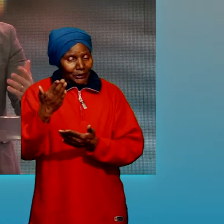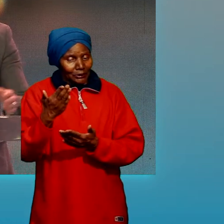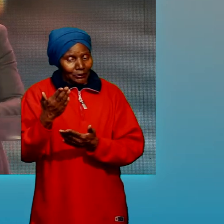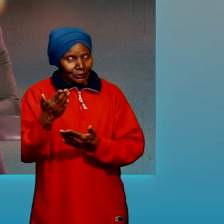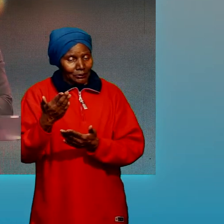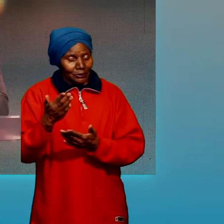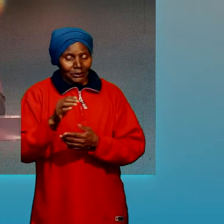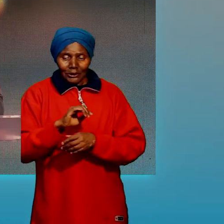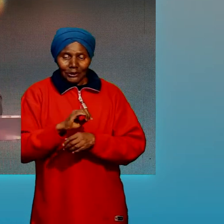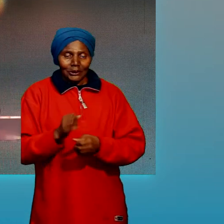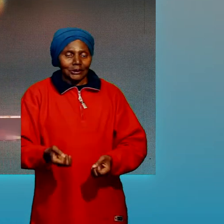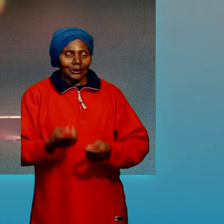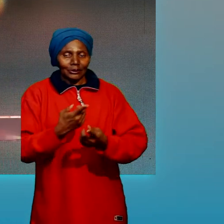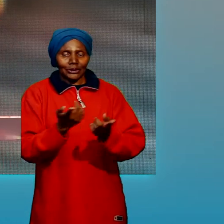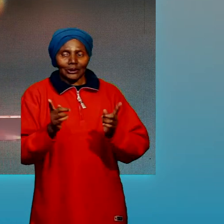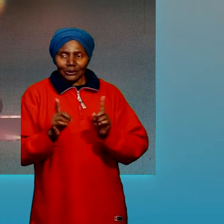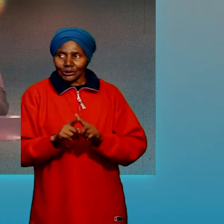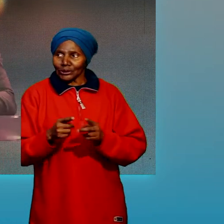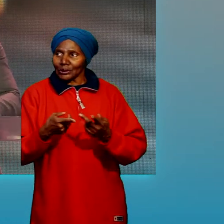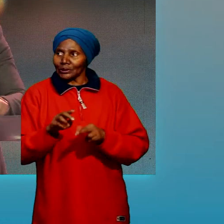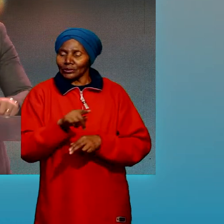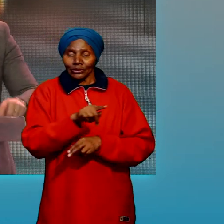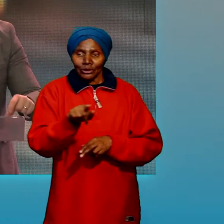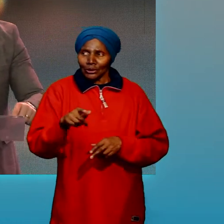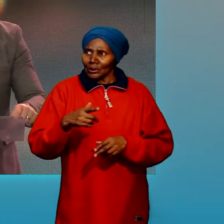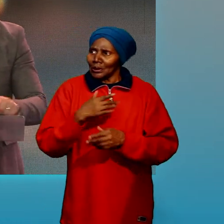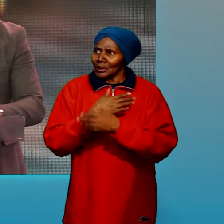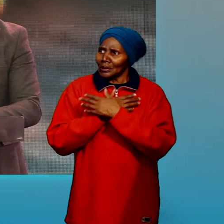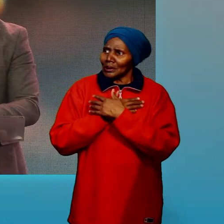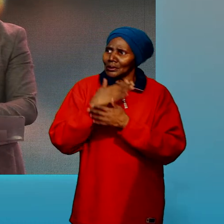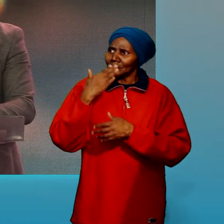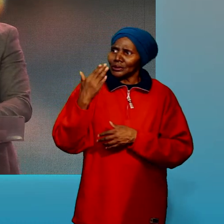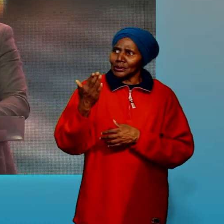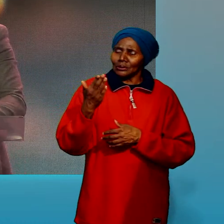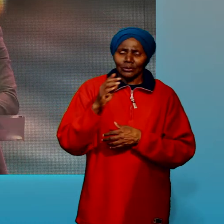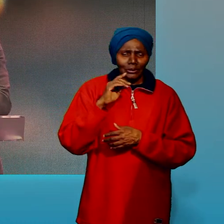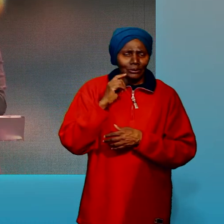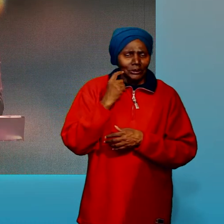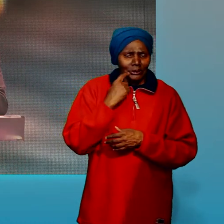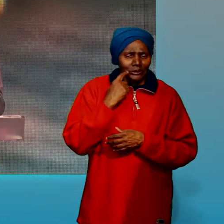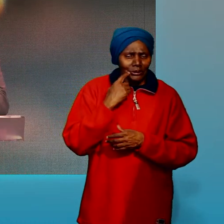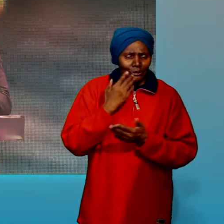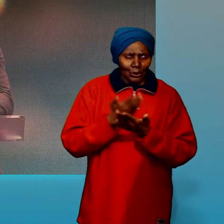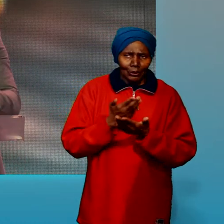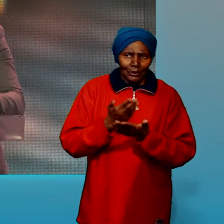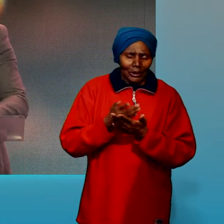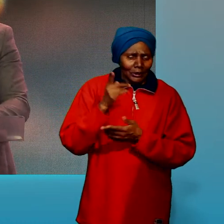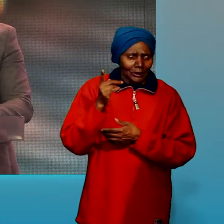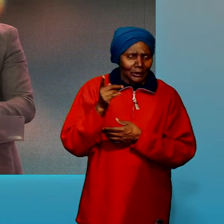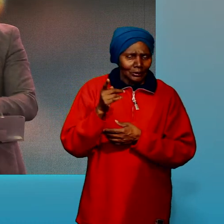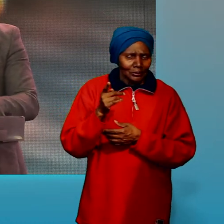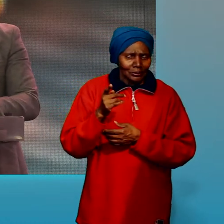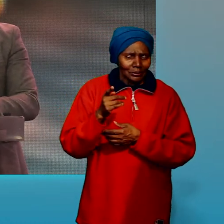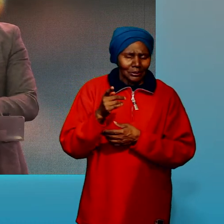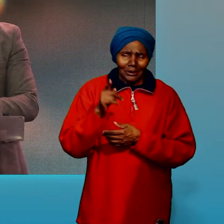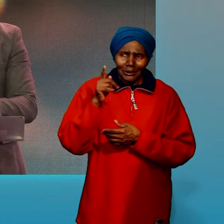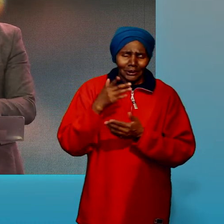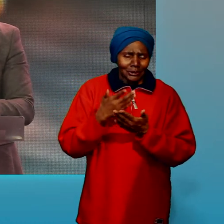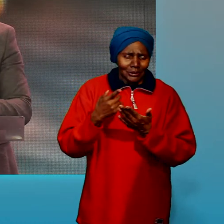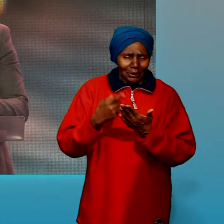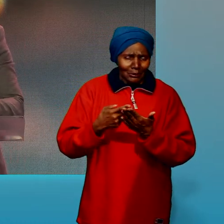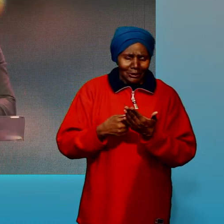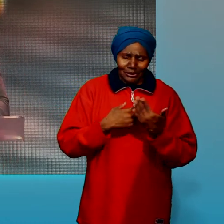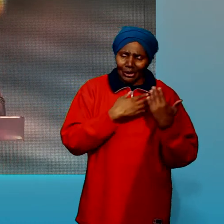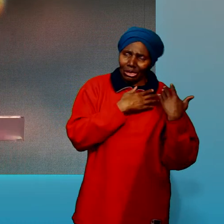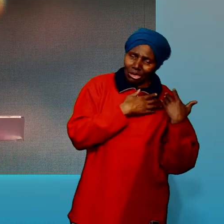to you that if you ultimately do love him, you will find it easy to keep his commandments. They are not burdensome. 1 John